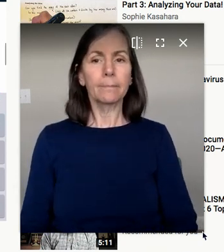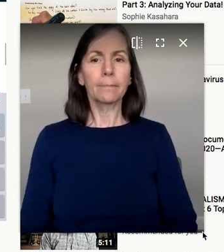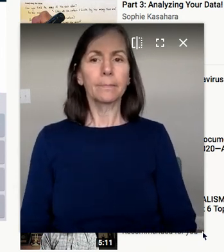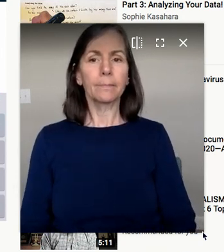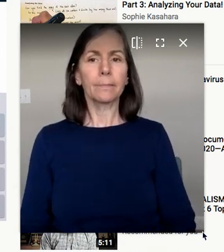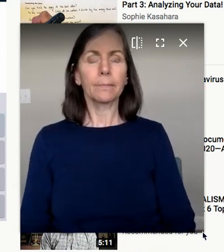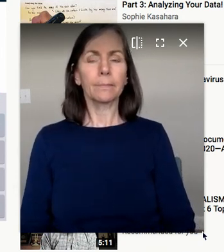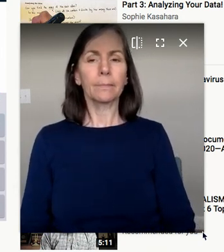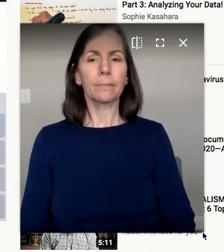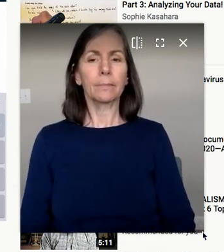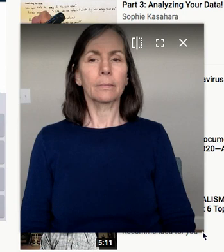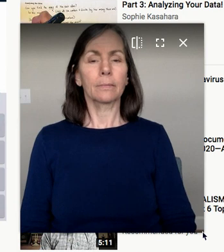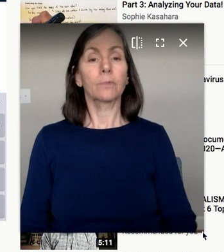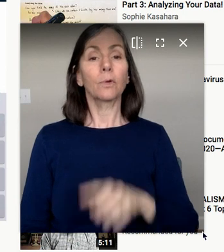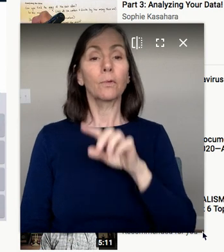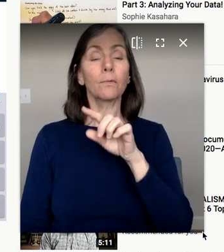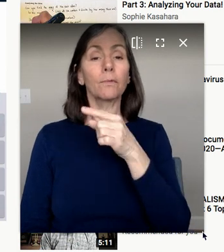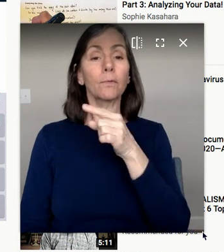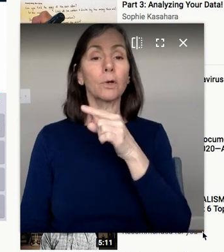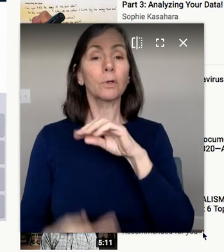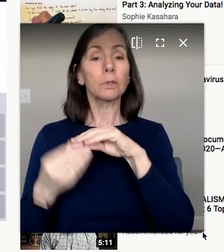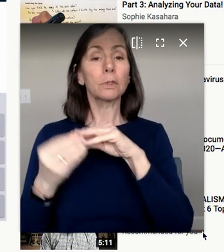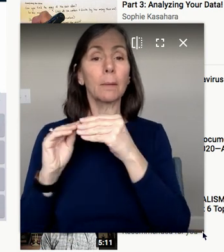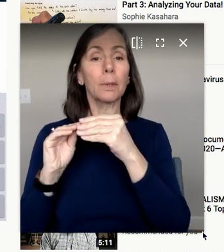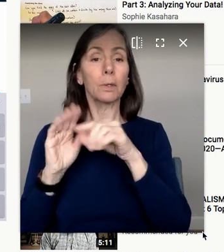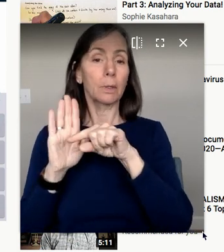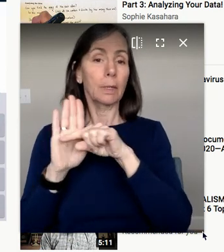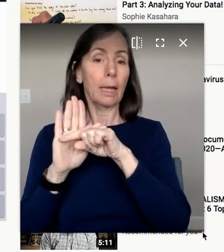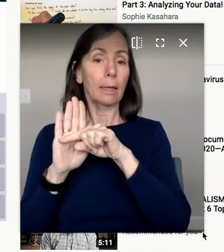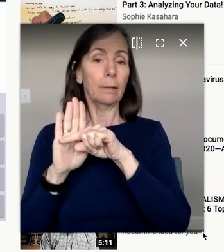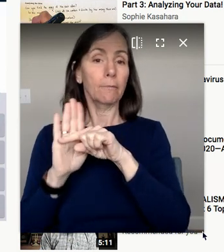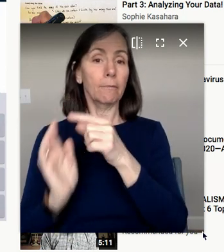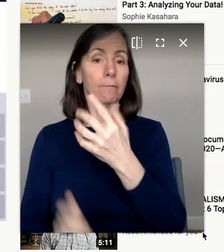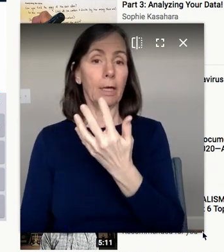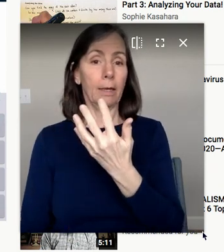So let's look at the first number, negative 5.